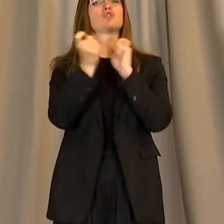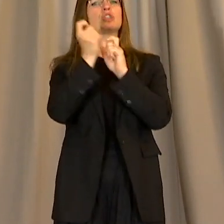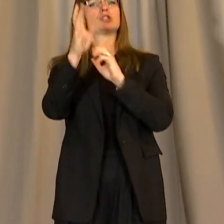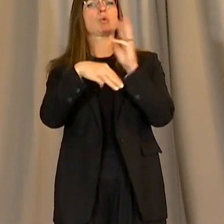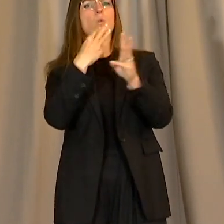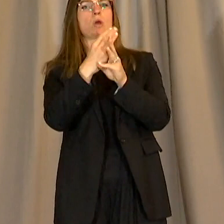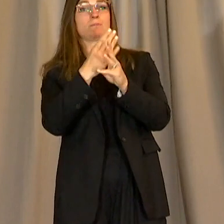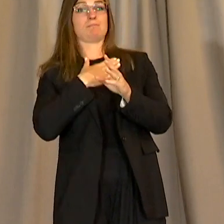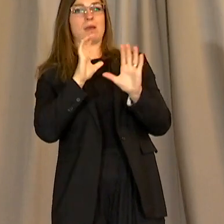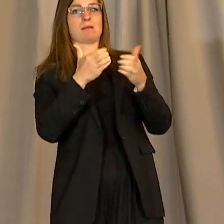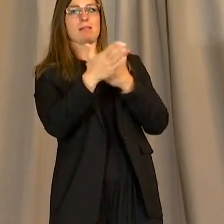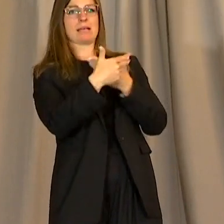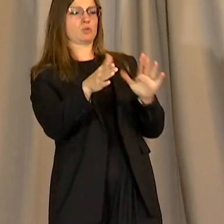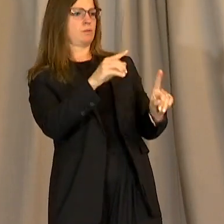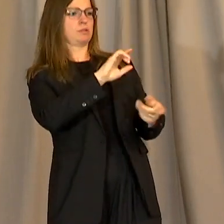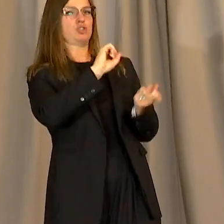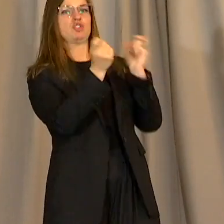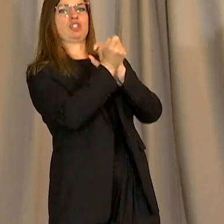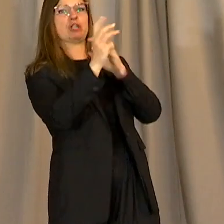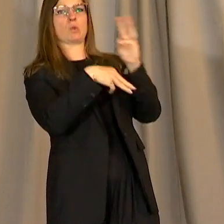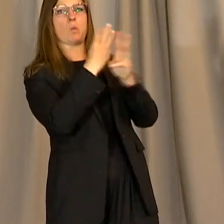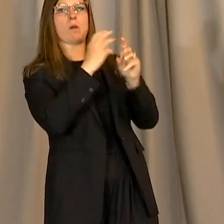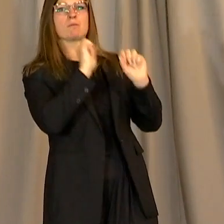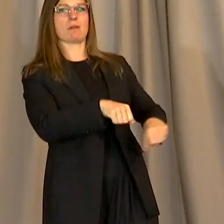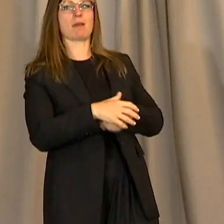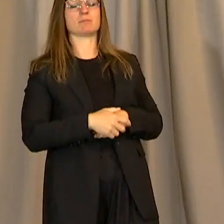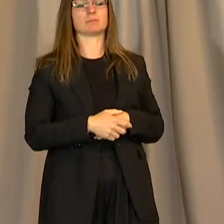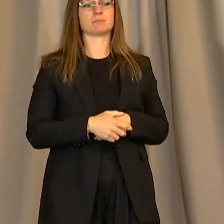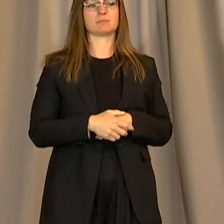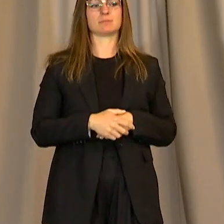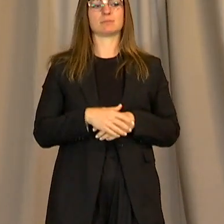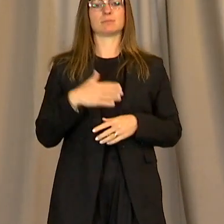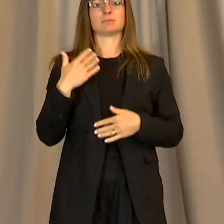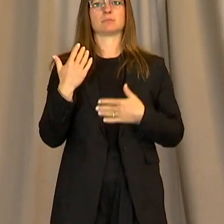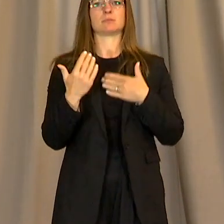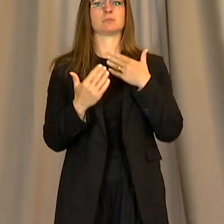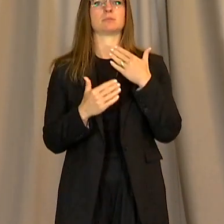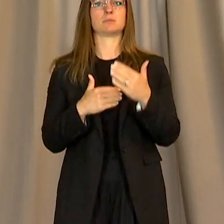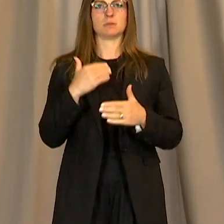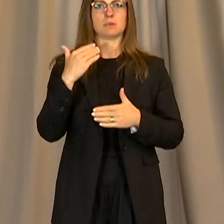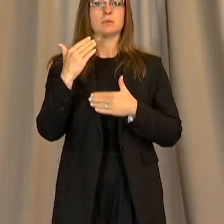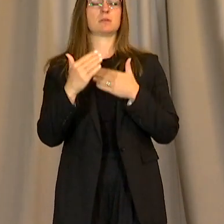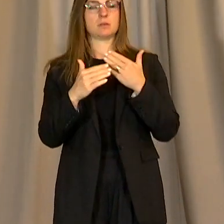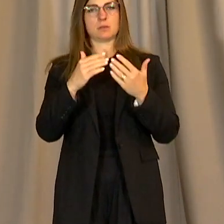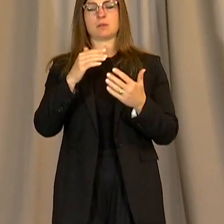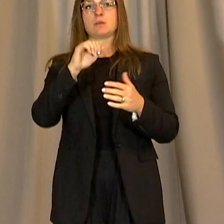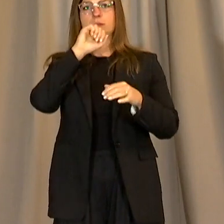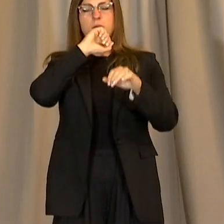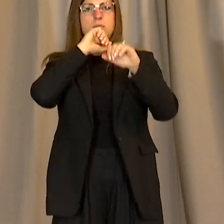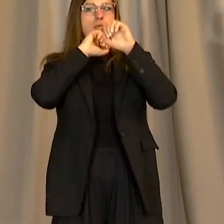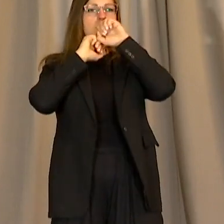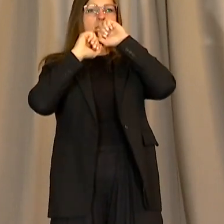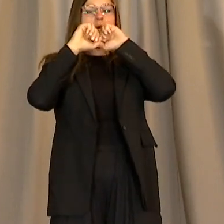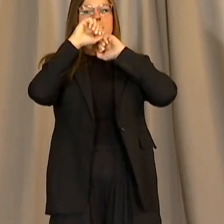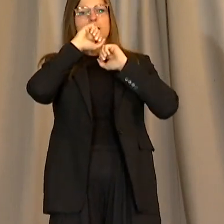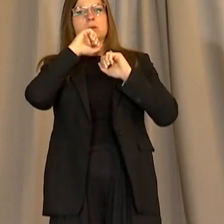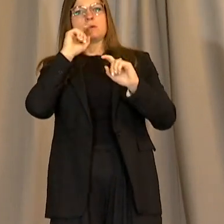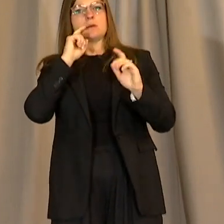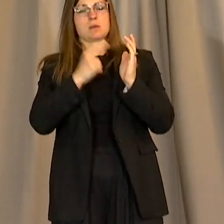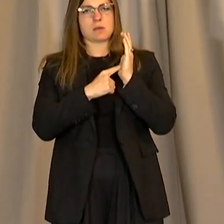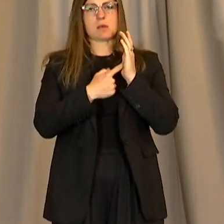classroom. And the further I got along, and the more inequities that I saw, the different places that I worked, the